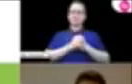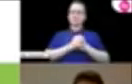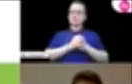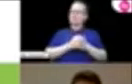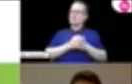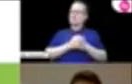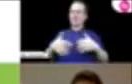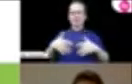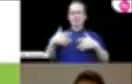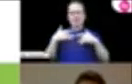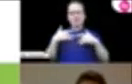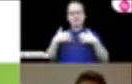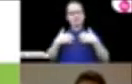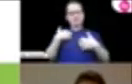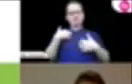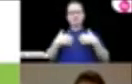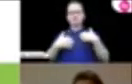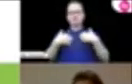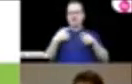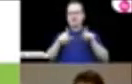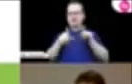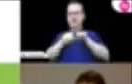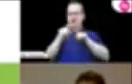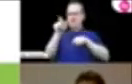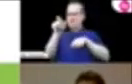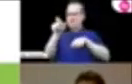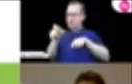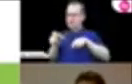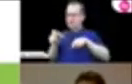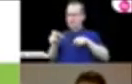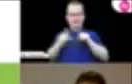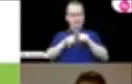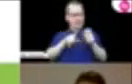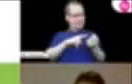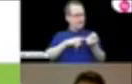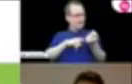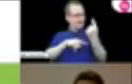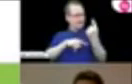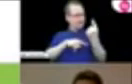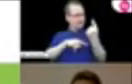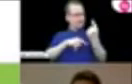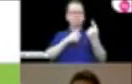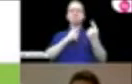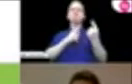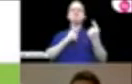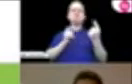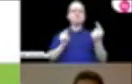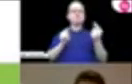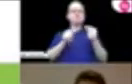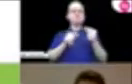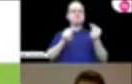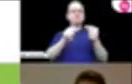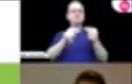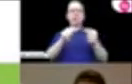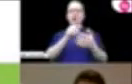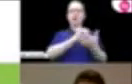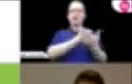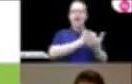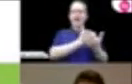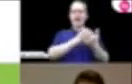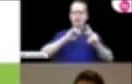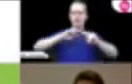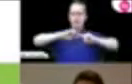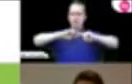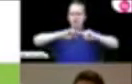how the same historical person or event can be seen in the framework of gay or trans